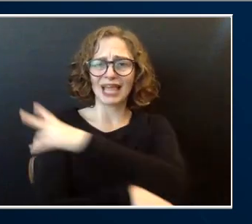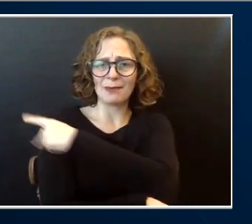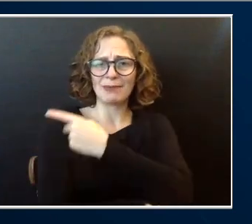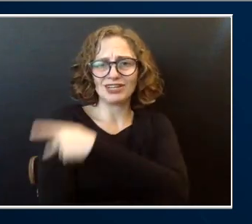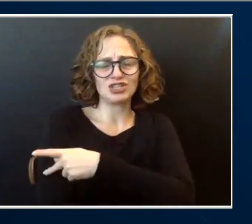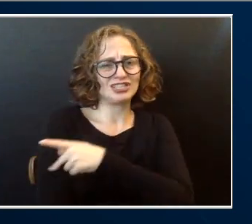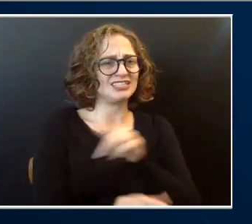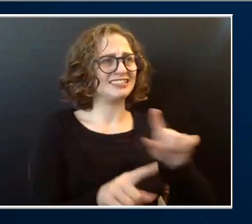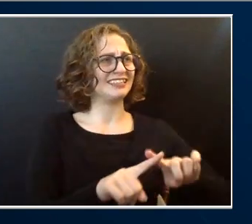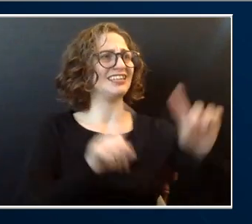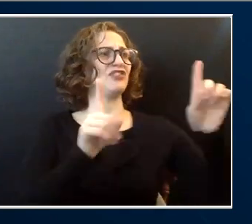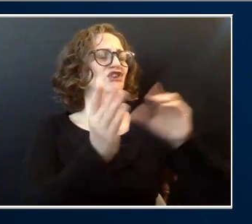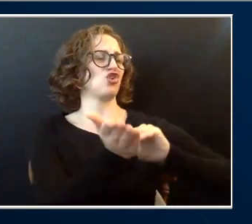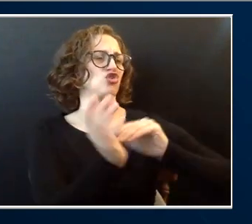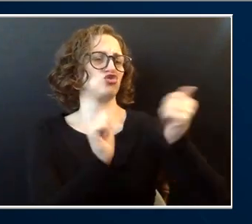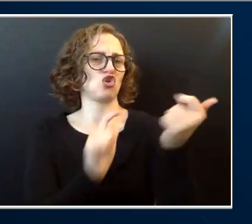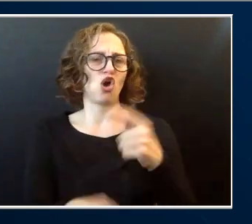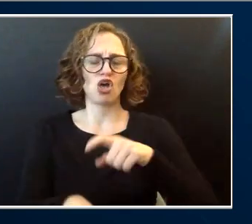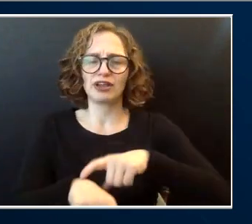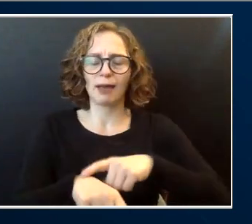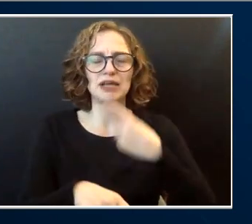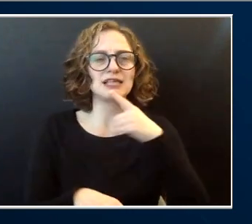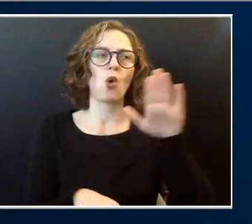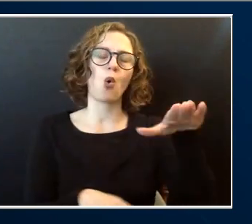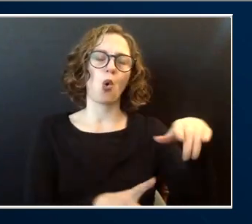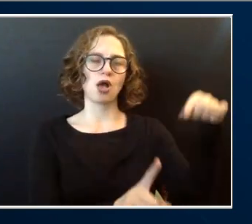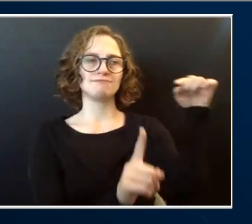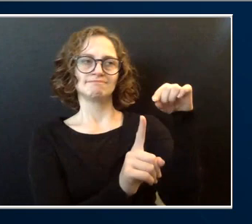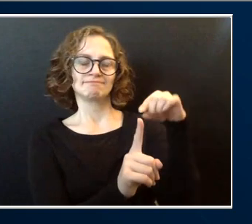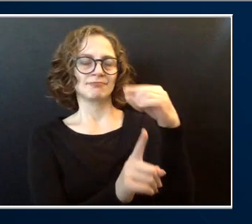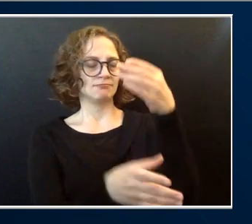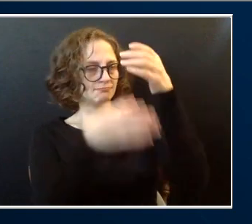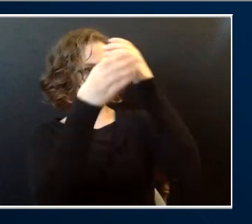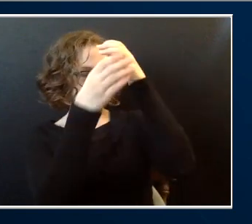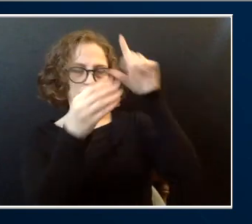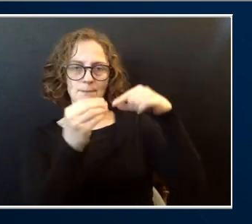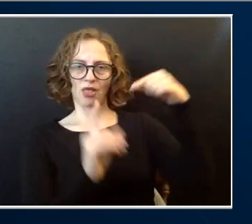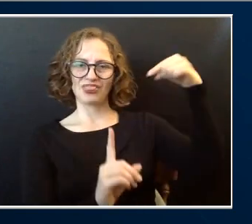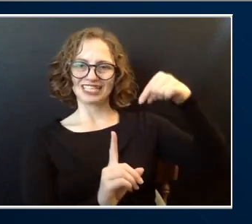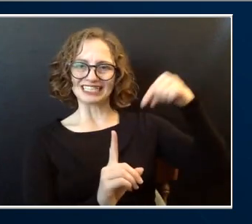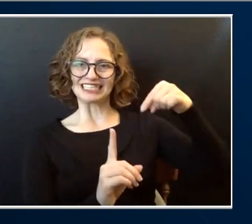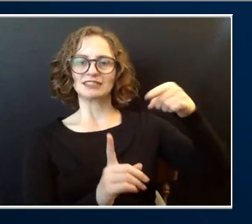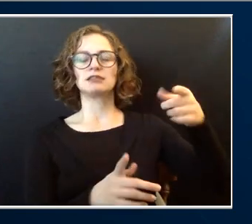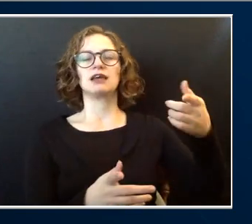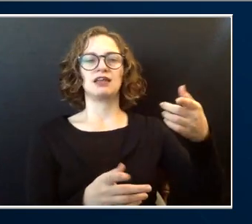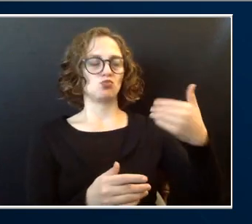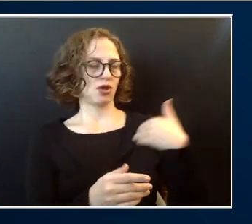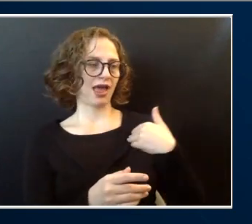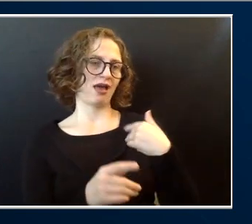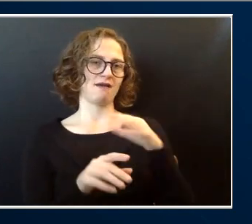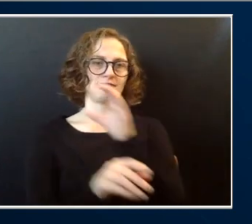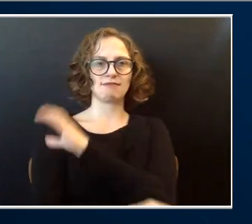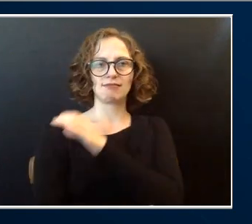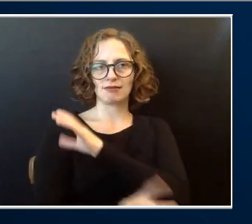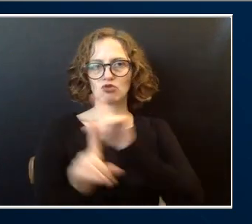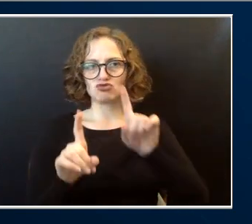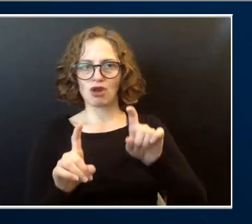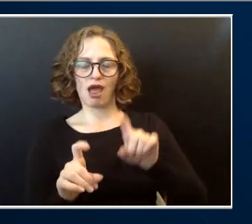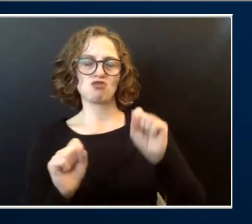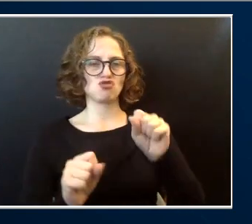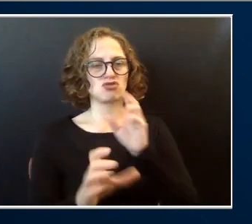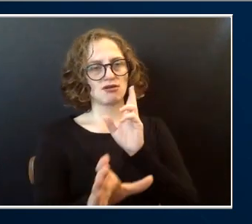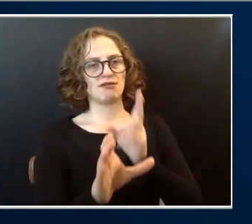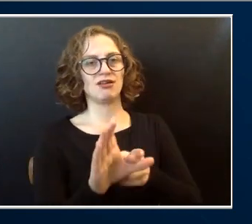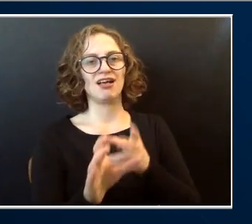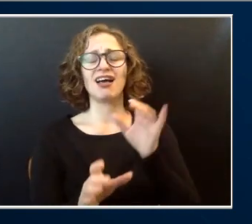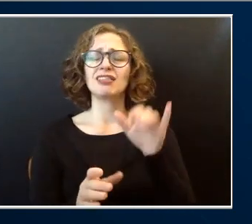clinical trial. Go check it out. And I think that's just the right thing to do if you're really going to be a patient advocate. And if physicians are offended by that, the problem's the physician,